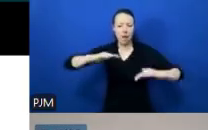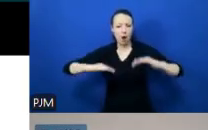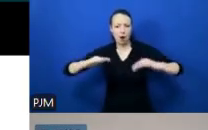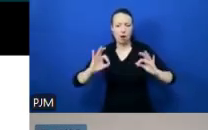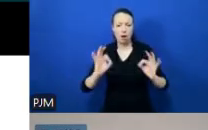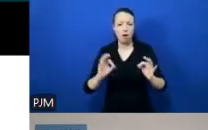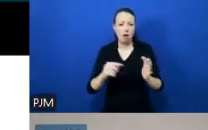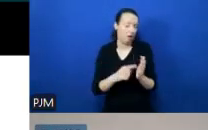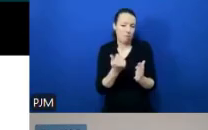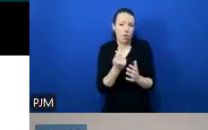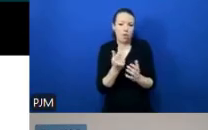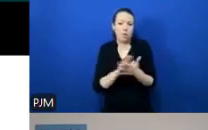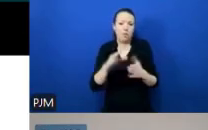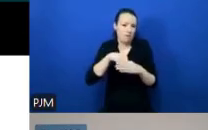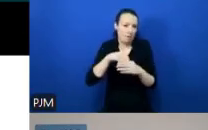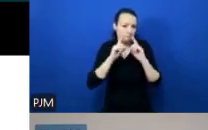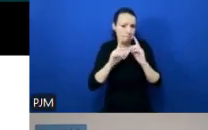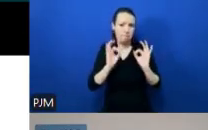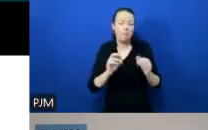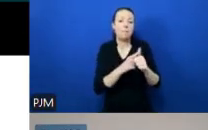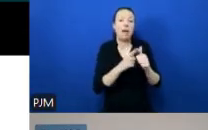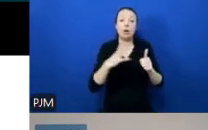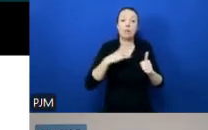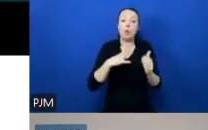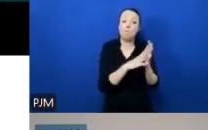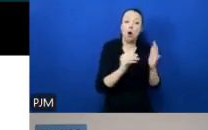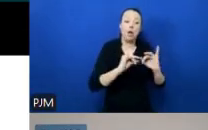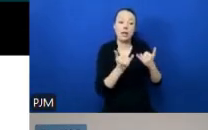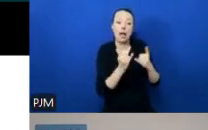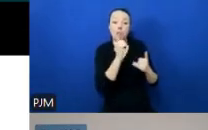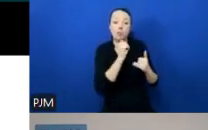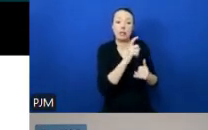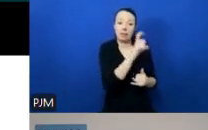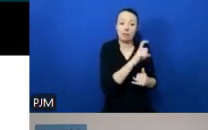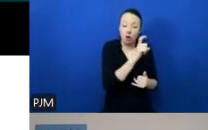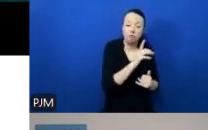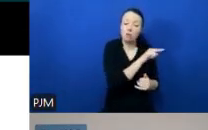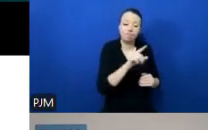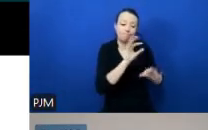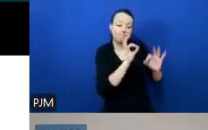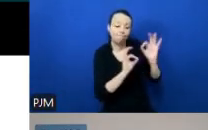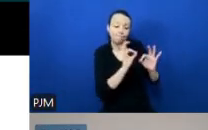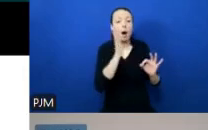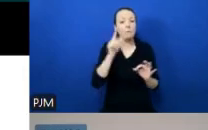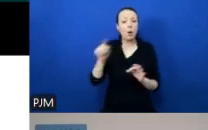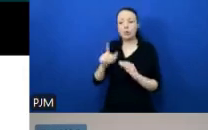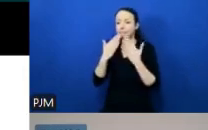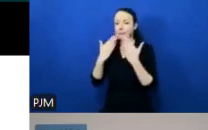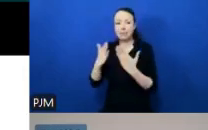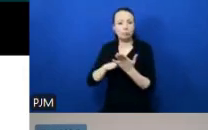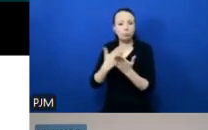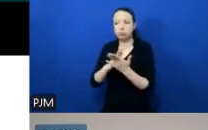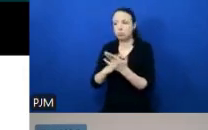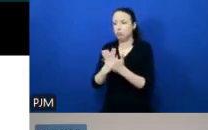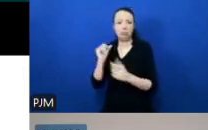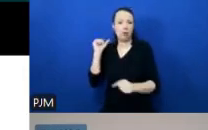requiring minimum investment, first with simulations, then based on practice that we've had in the last few years. We showed